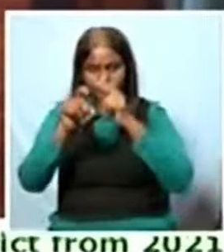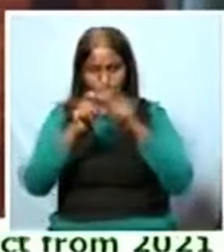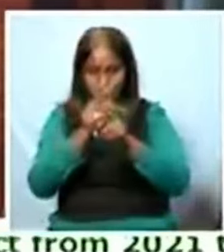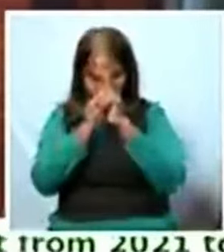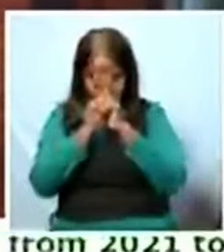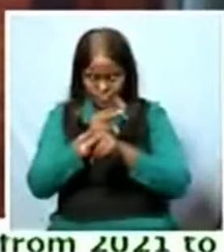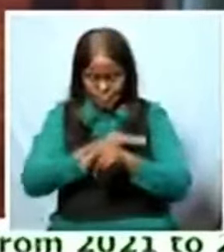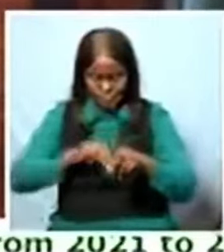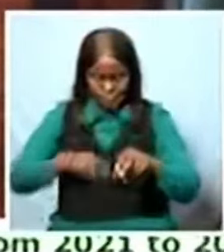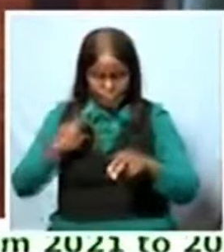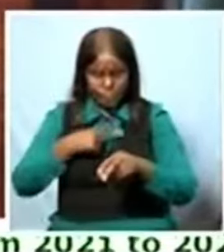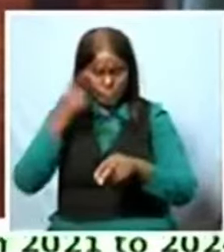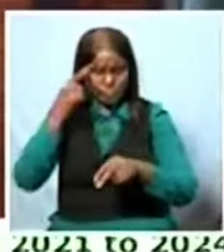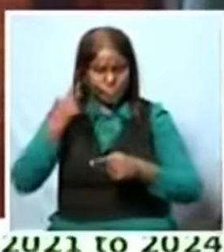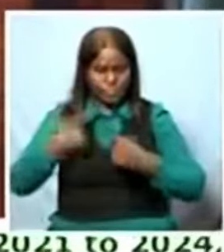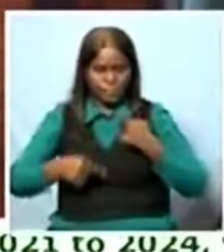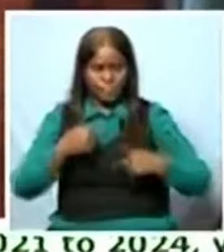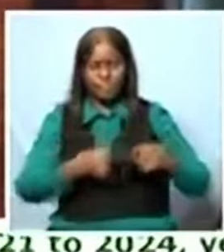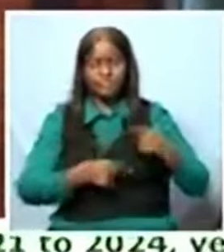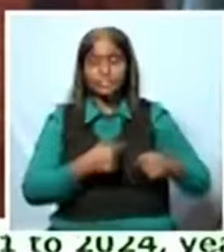Honorable Member for Kamfisa.